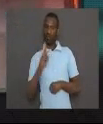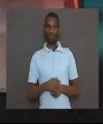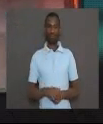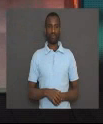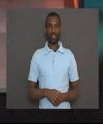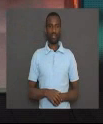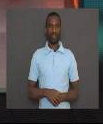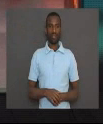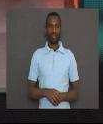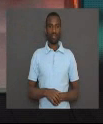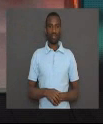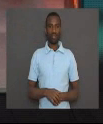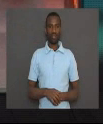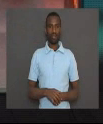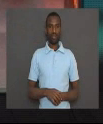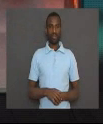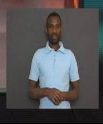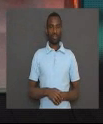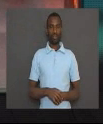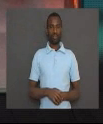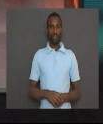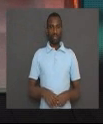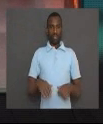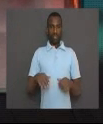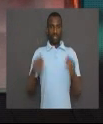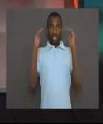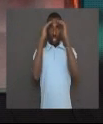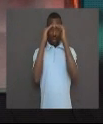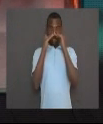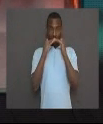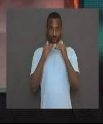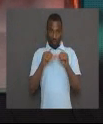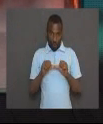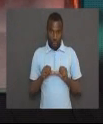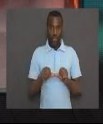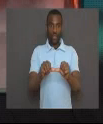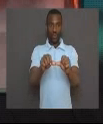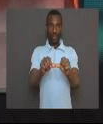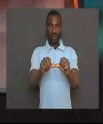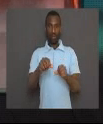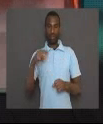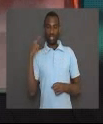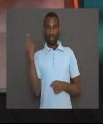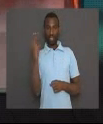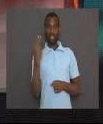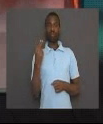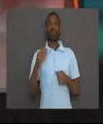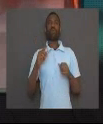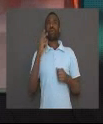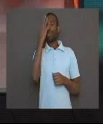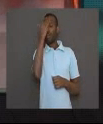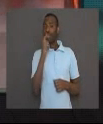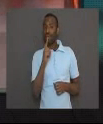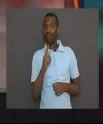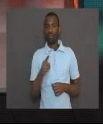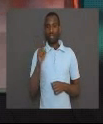We use the equation of continuity to examine the rate of flow in